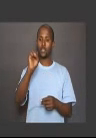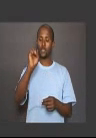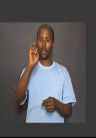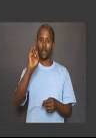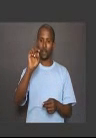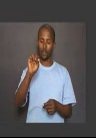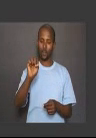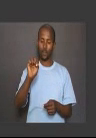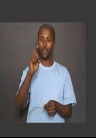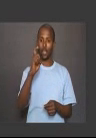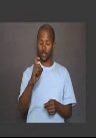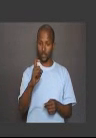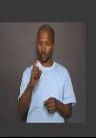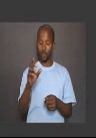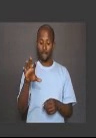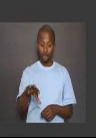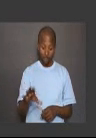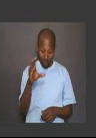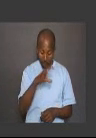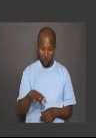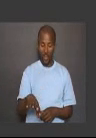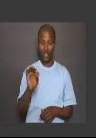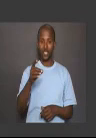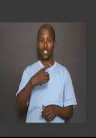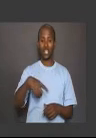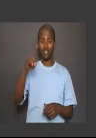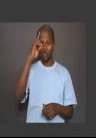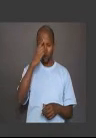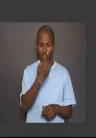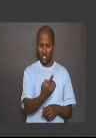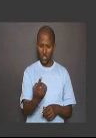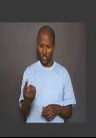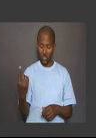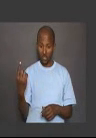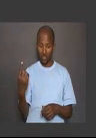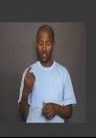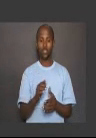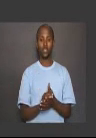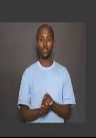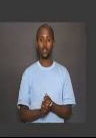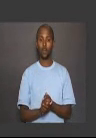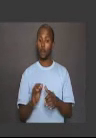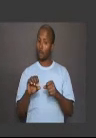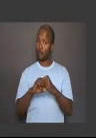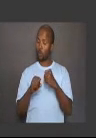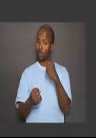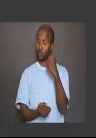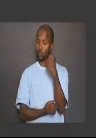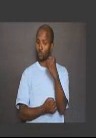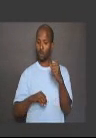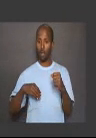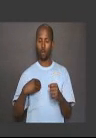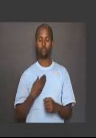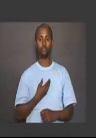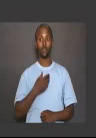x. Finding the derivative of each individual term according to our